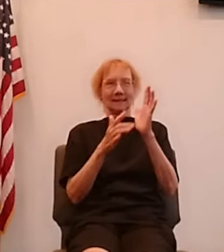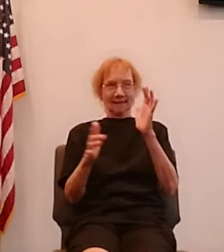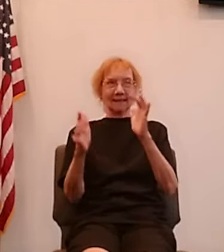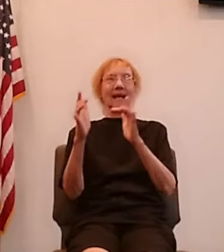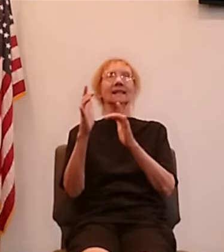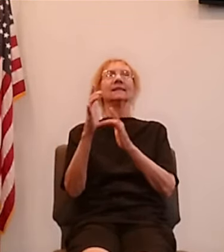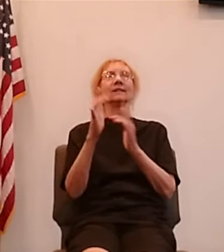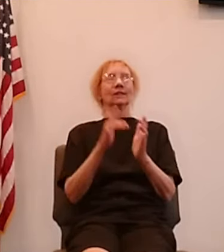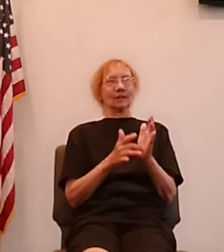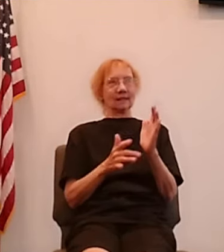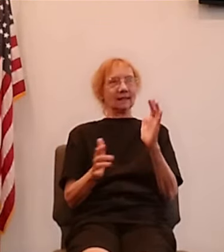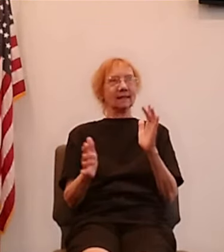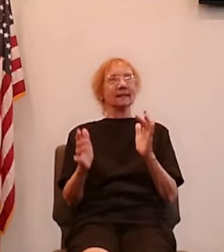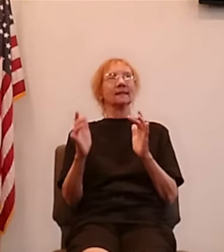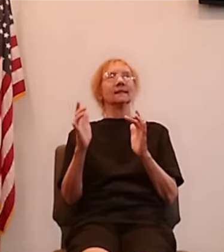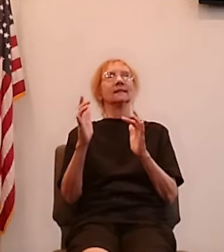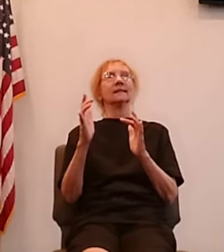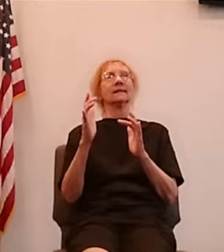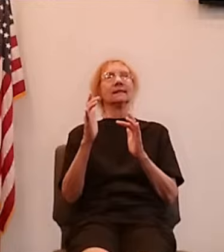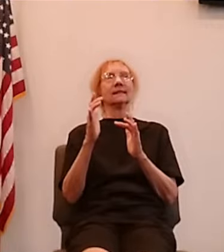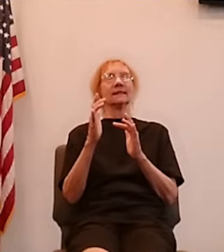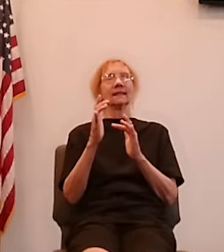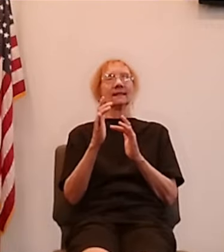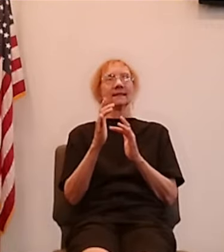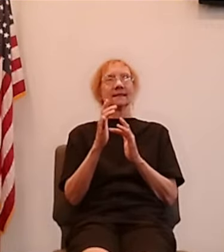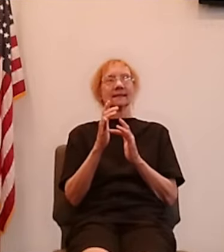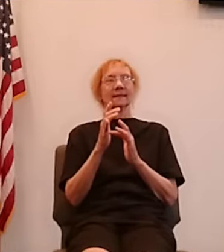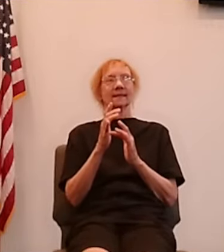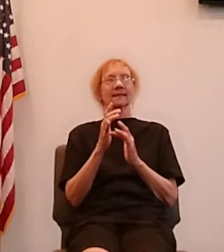Jesus, Jesus.